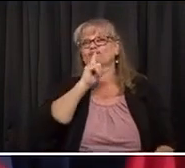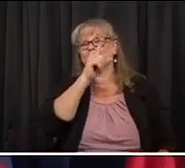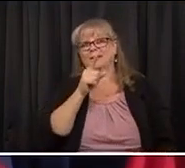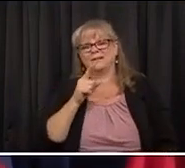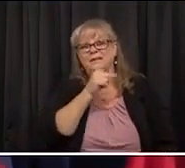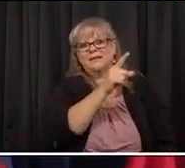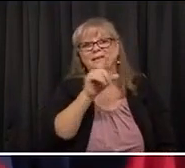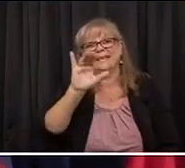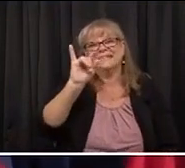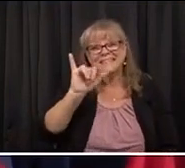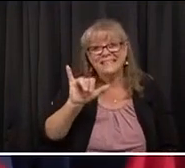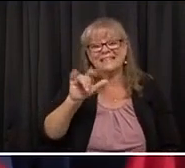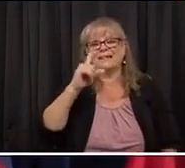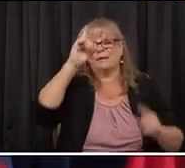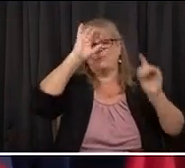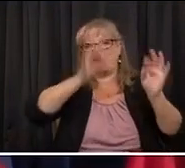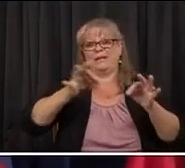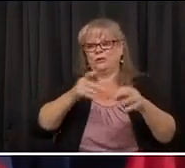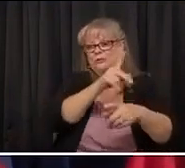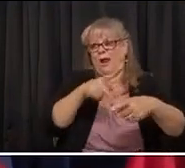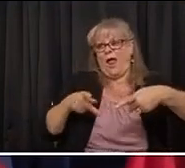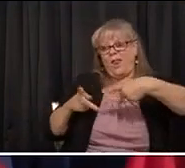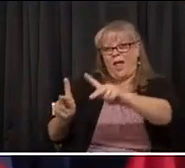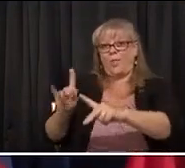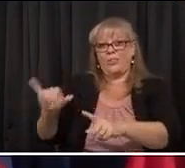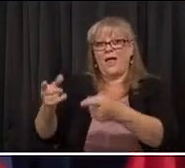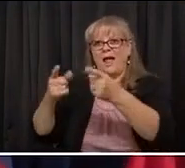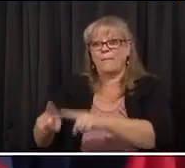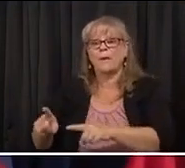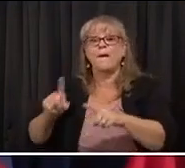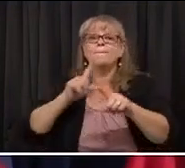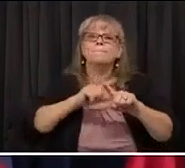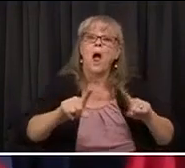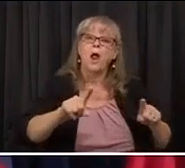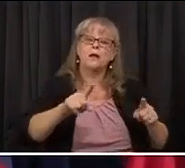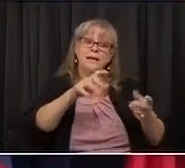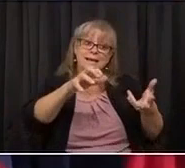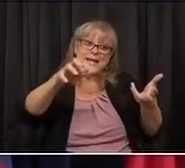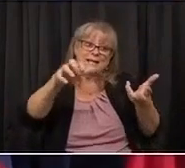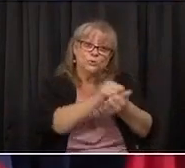But destroying property is against the law everywhere in Colorado.